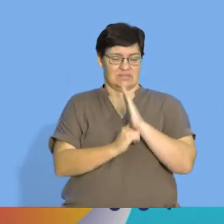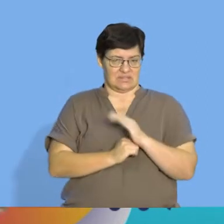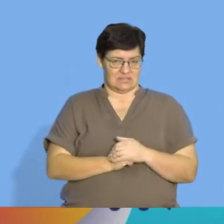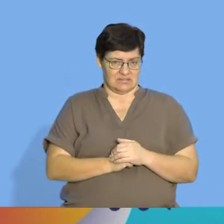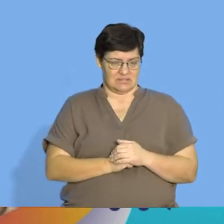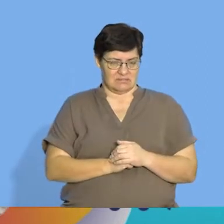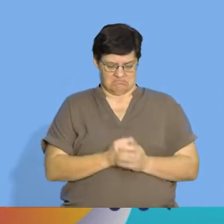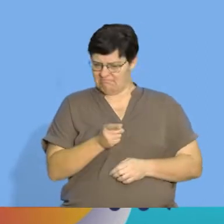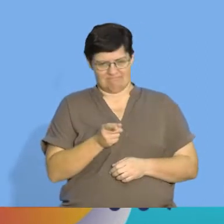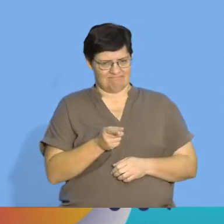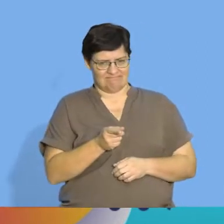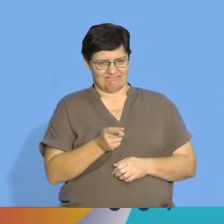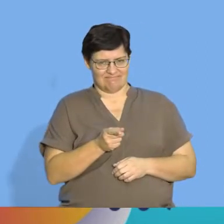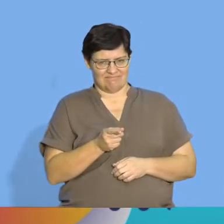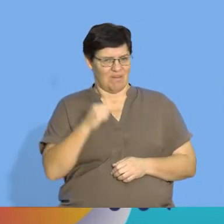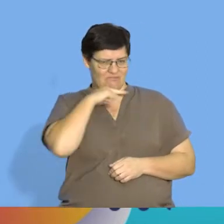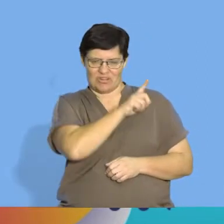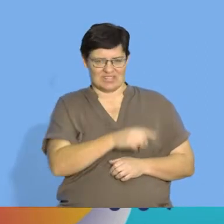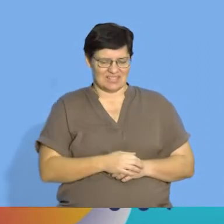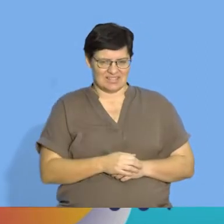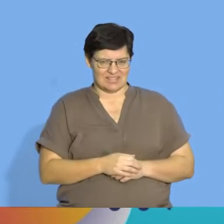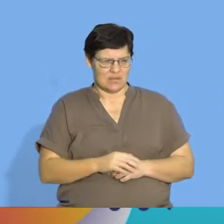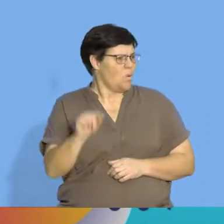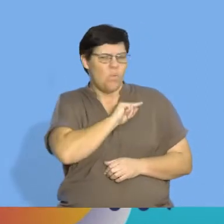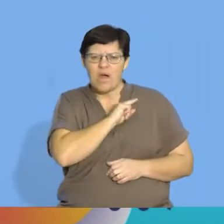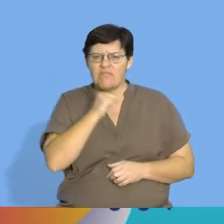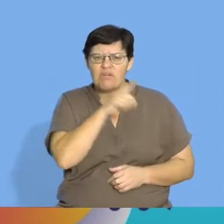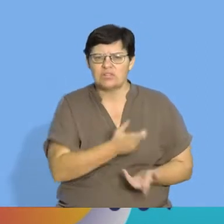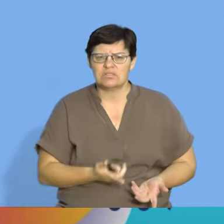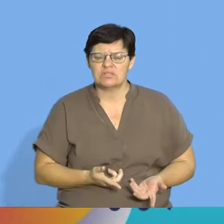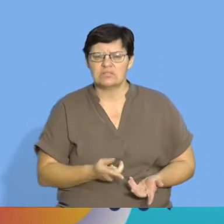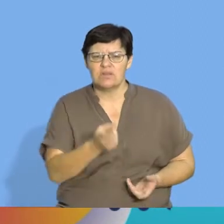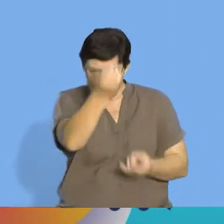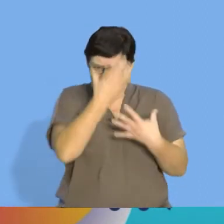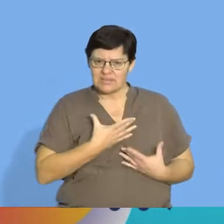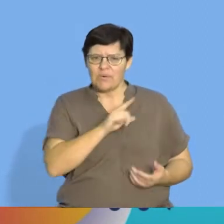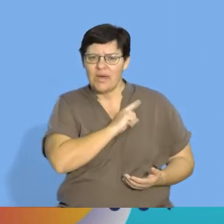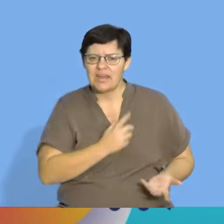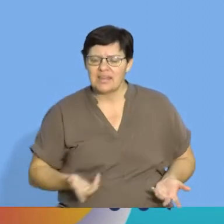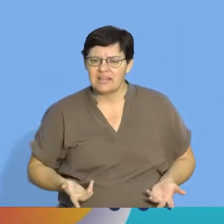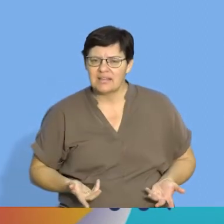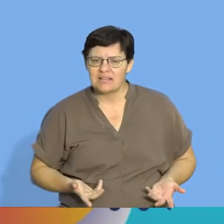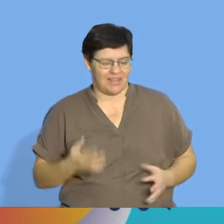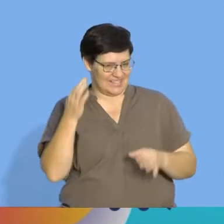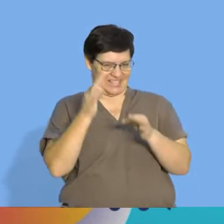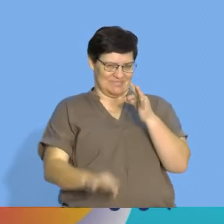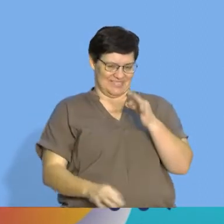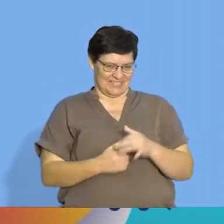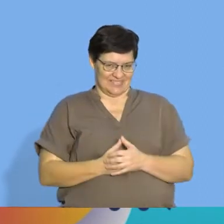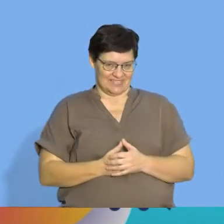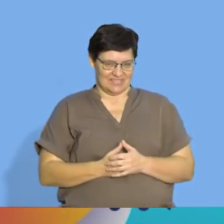statement. Clearly you can see the statement is false. Why is it false? You give me the answer. Very